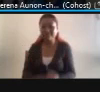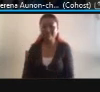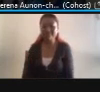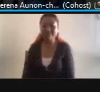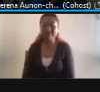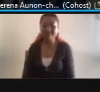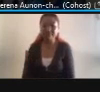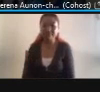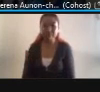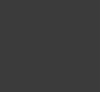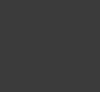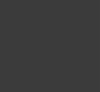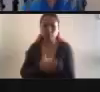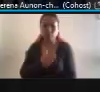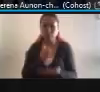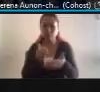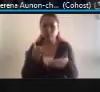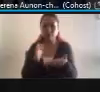stop sharing.